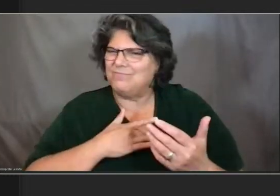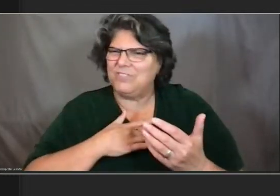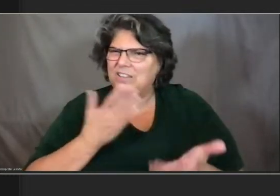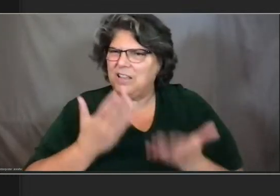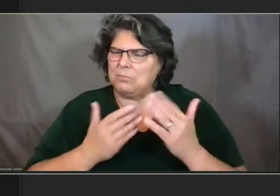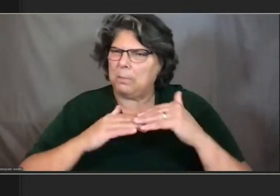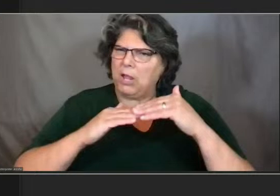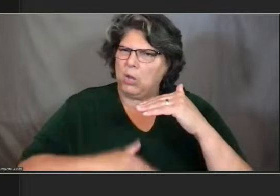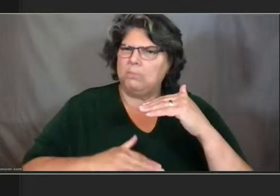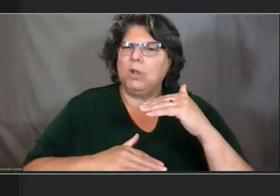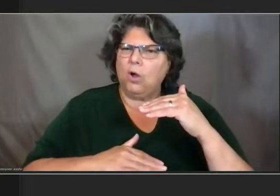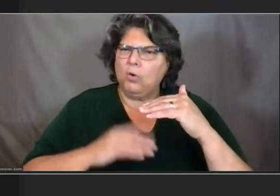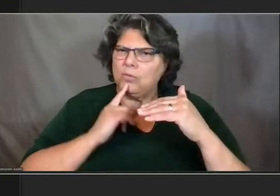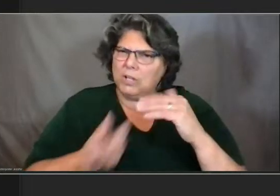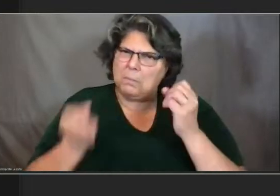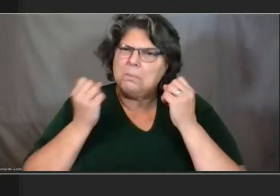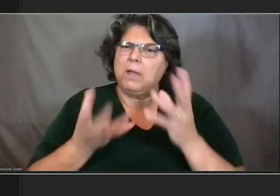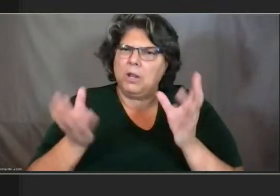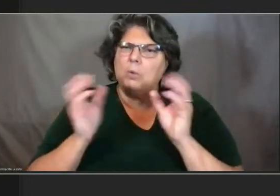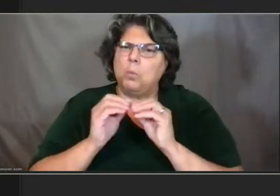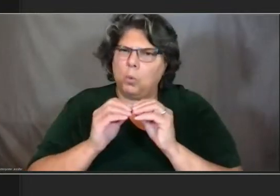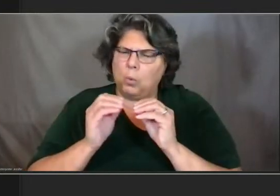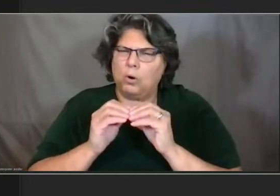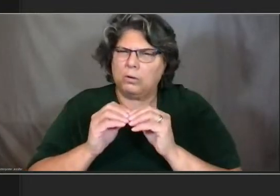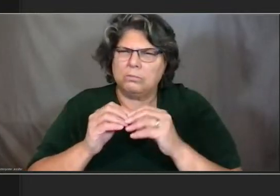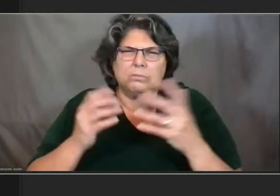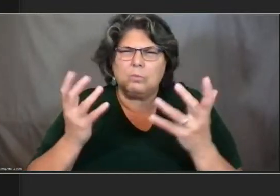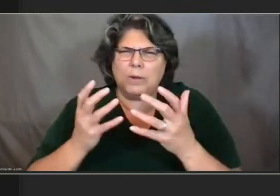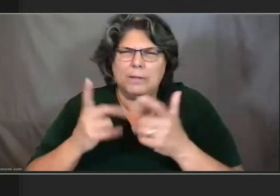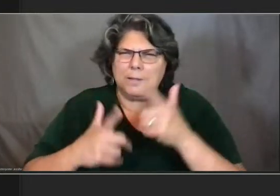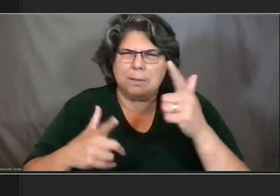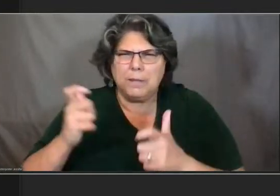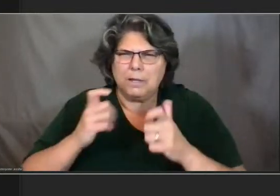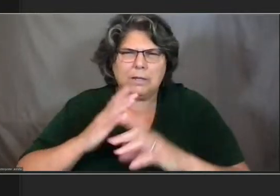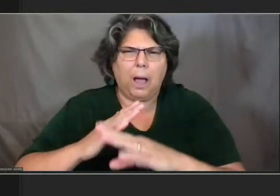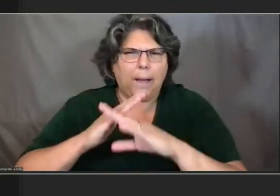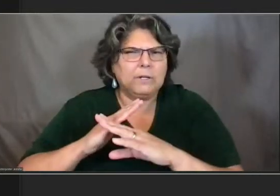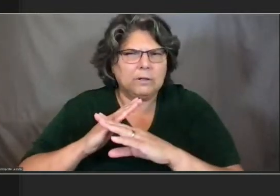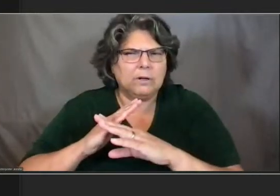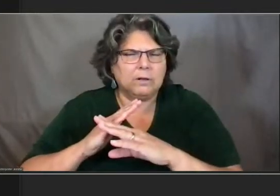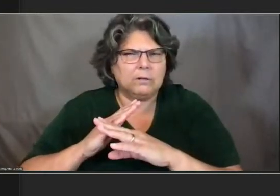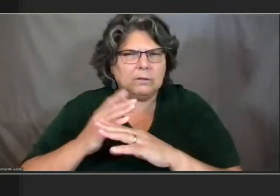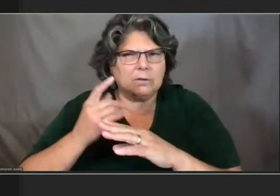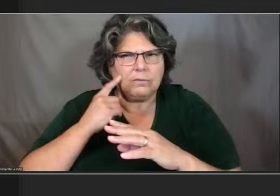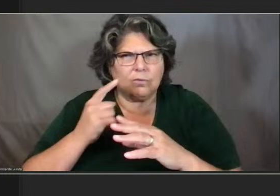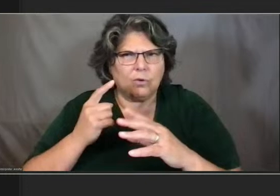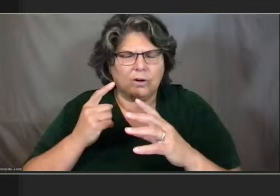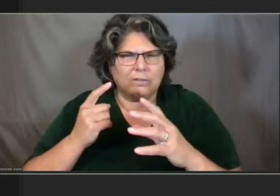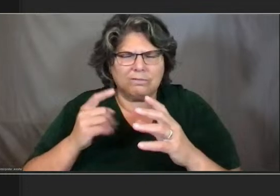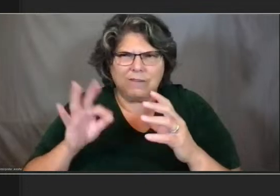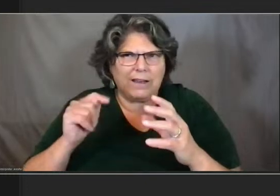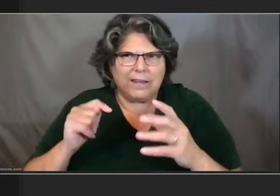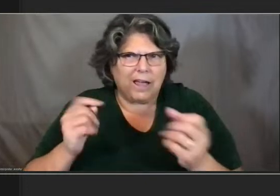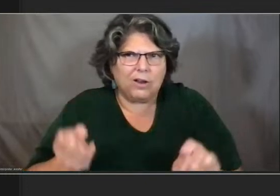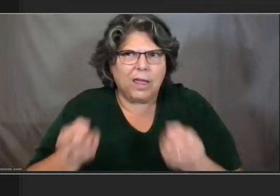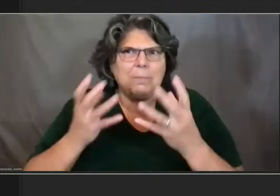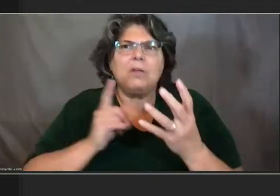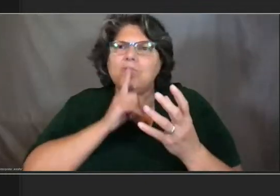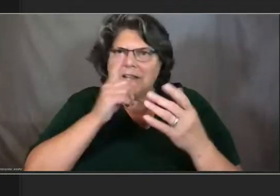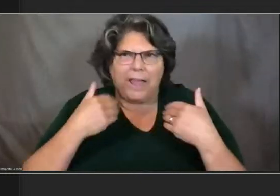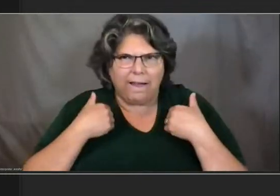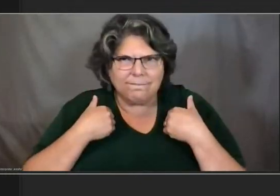number that's really out there. What's the main obstacle in, getting that official number? Is it simply